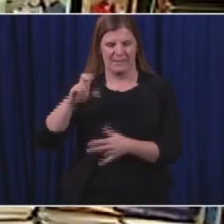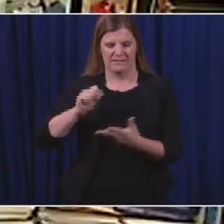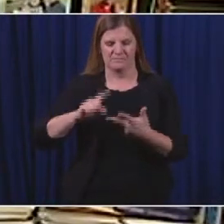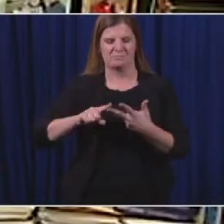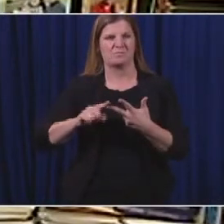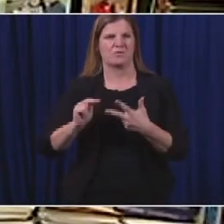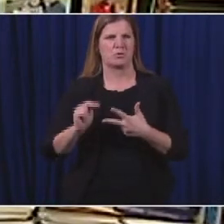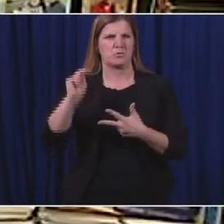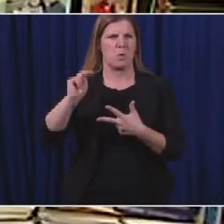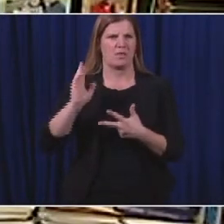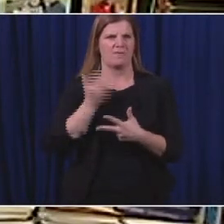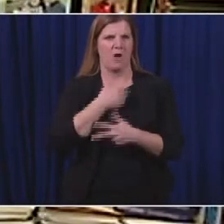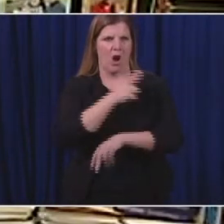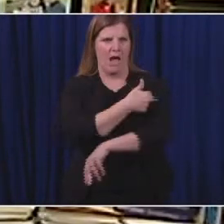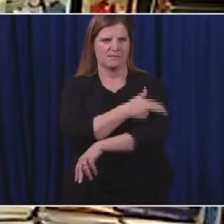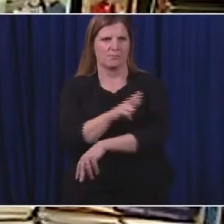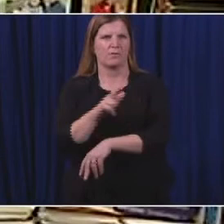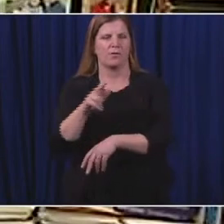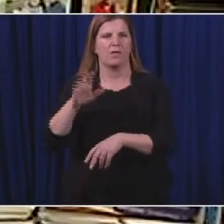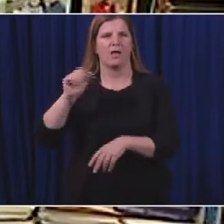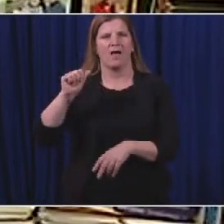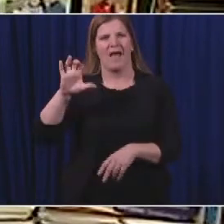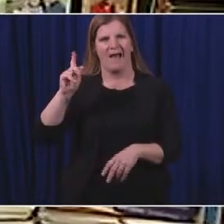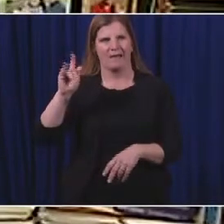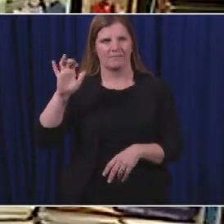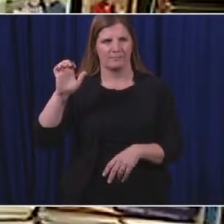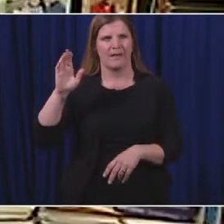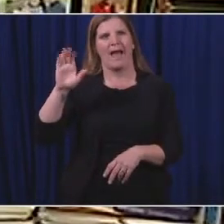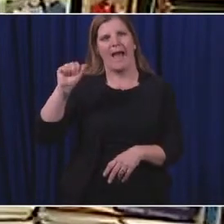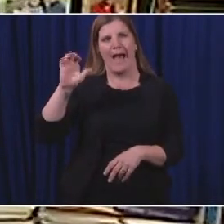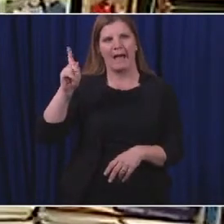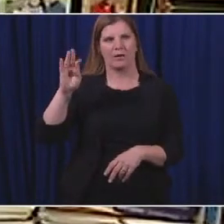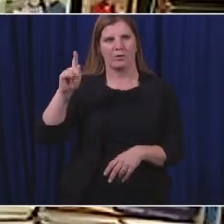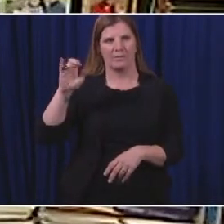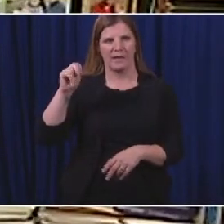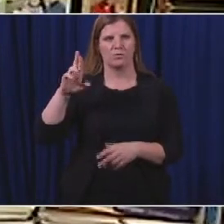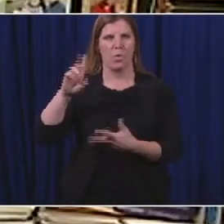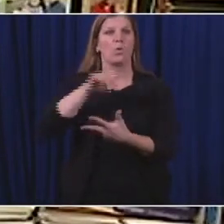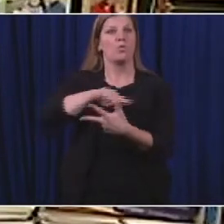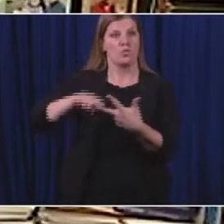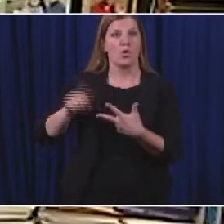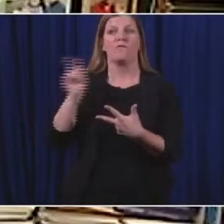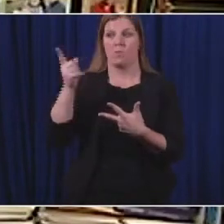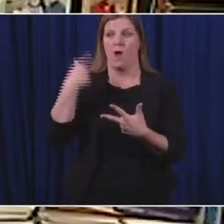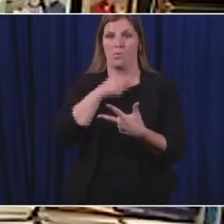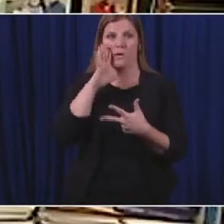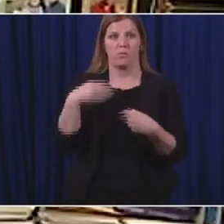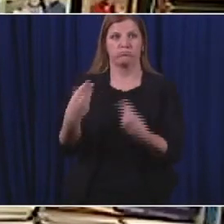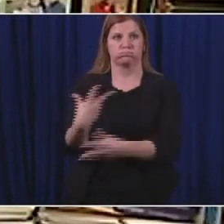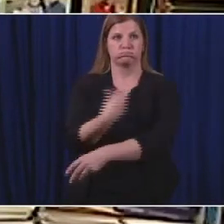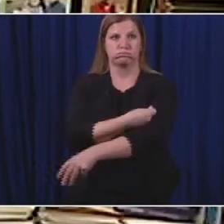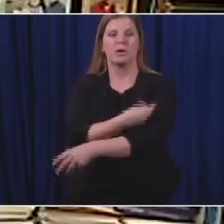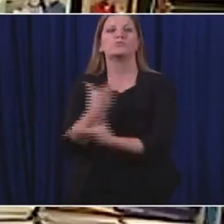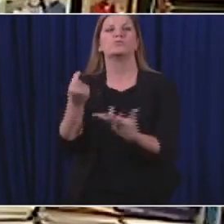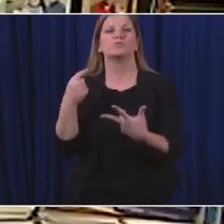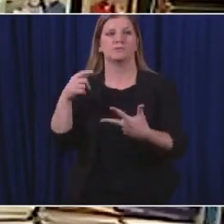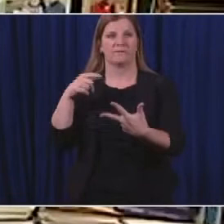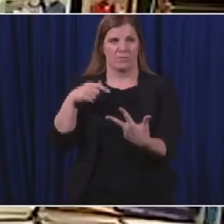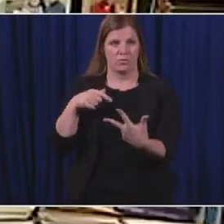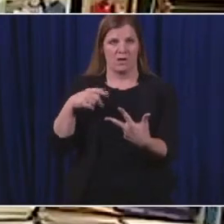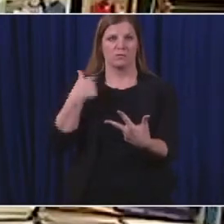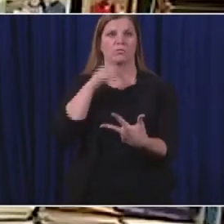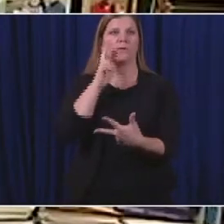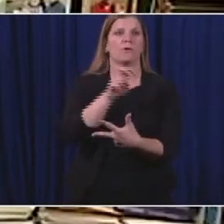Columbus campus at our Ackerman Road administrative facility. So we'll be moving from location to location throughout the